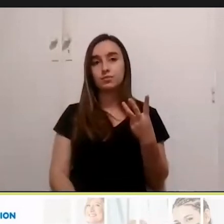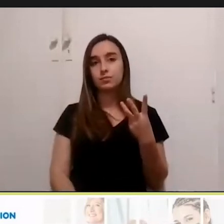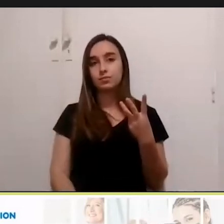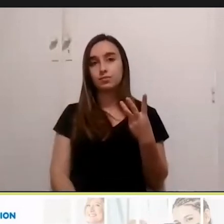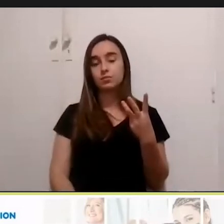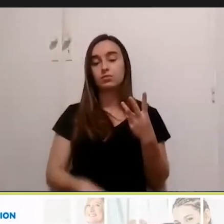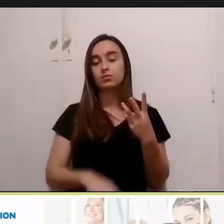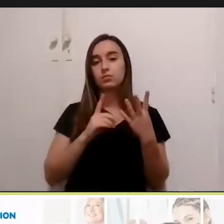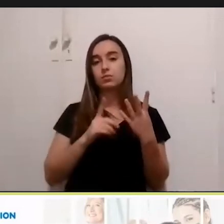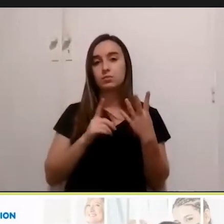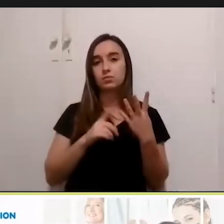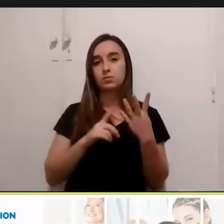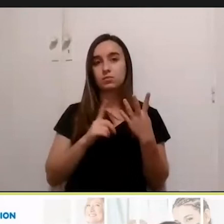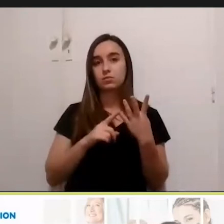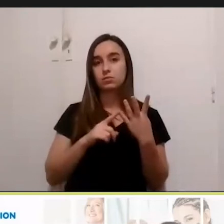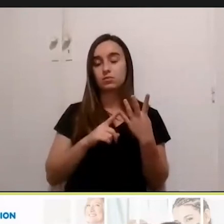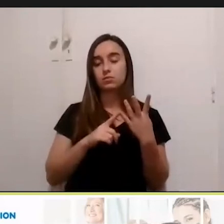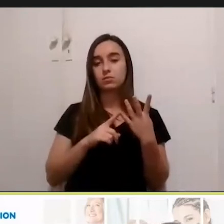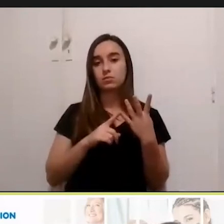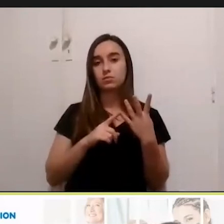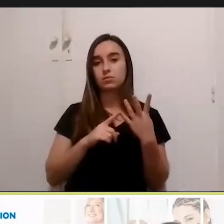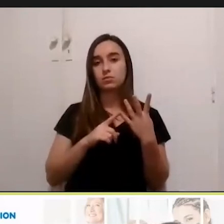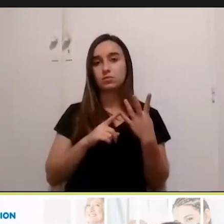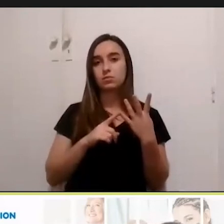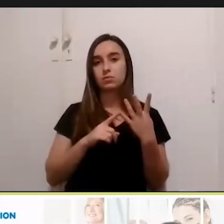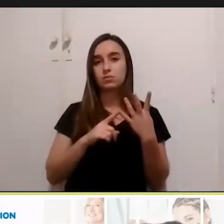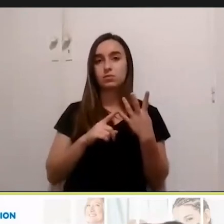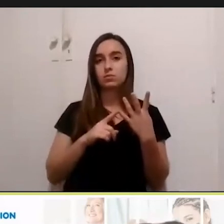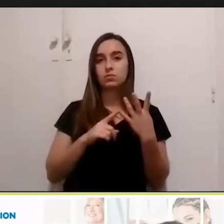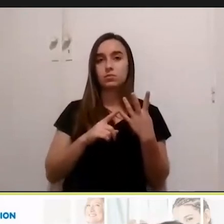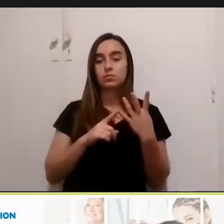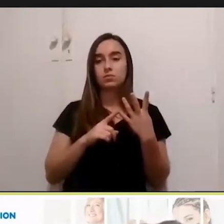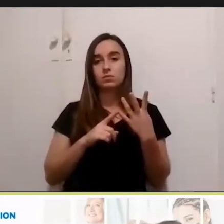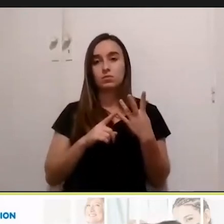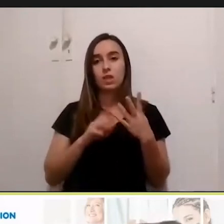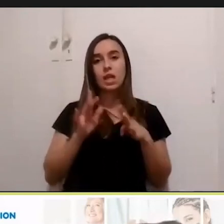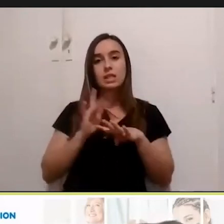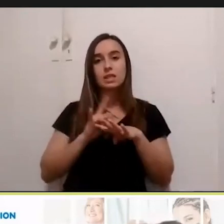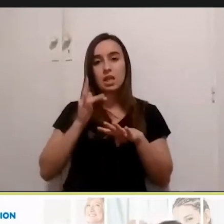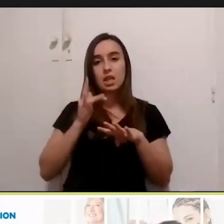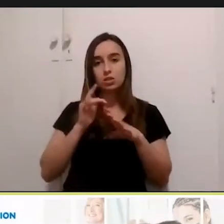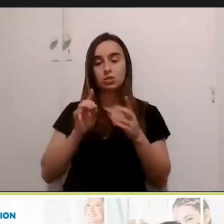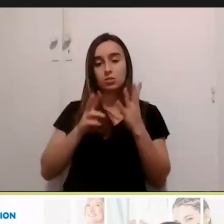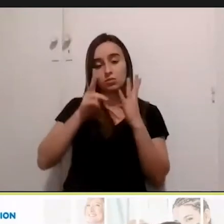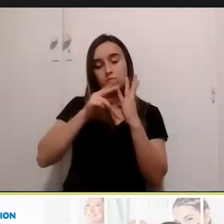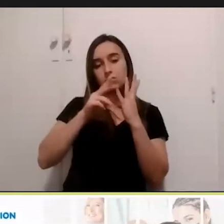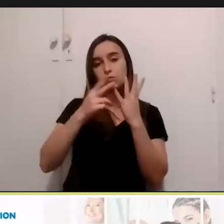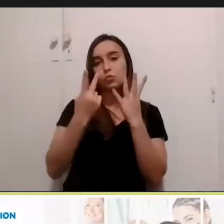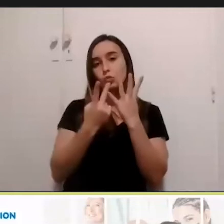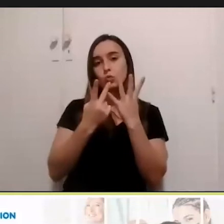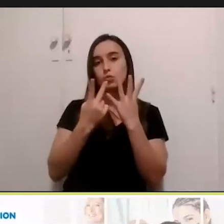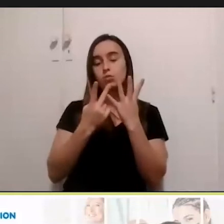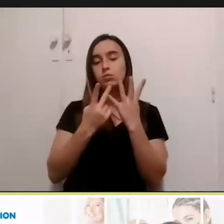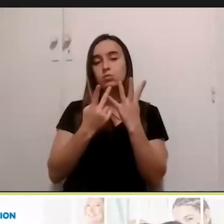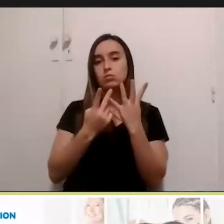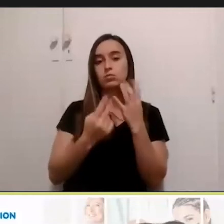and glucose monitoring systems using sensors, 2 different models as well.